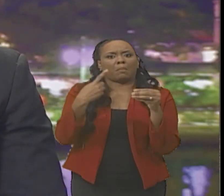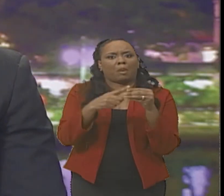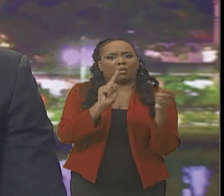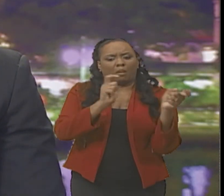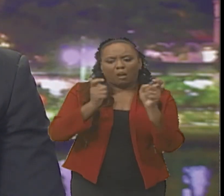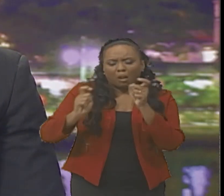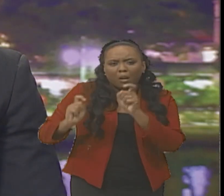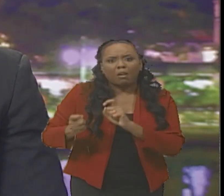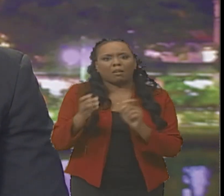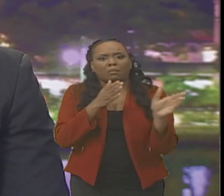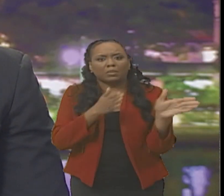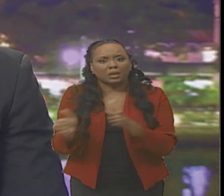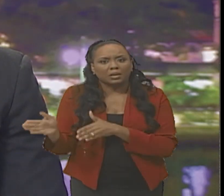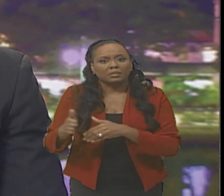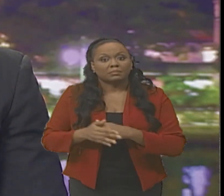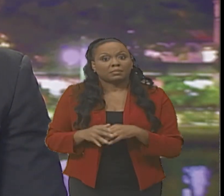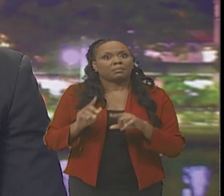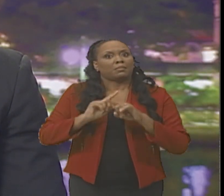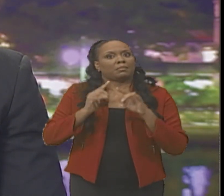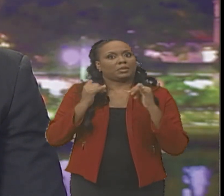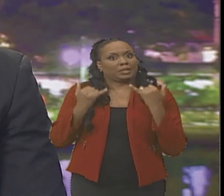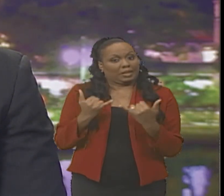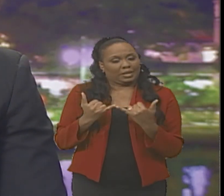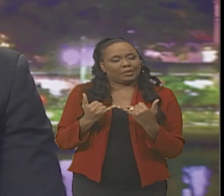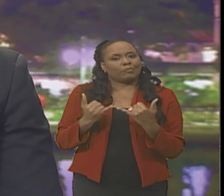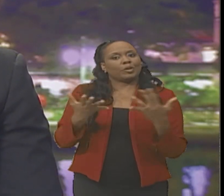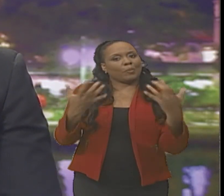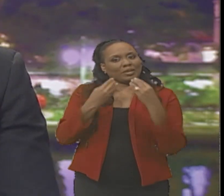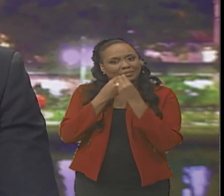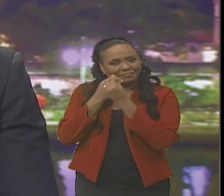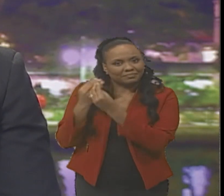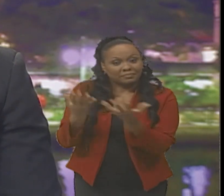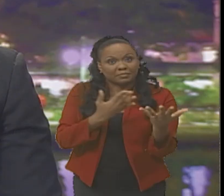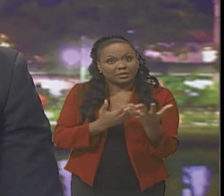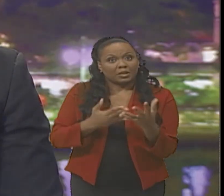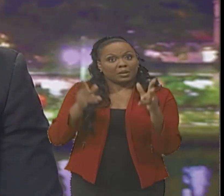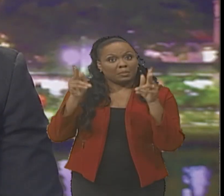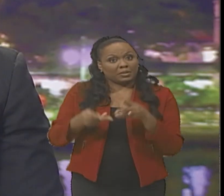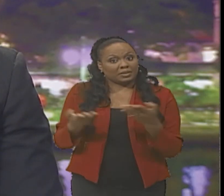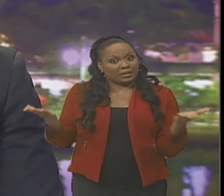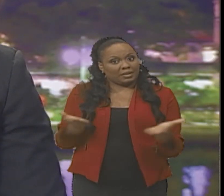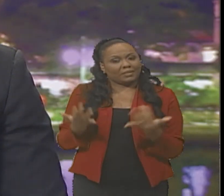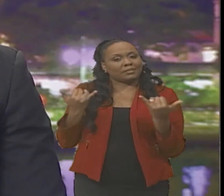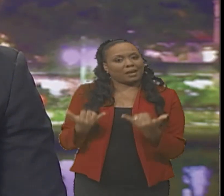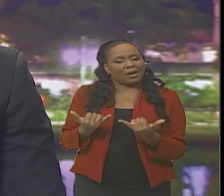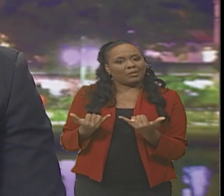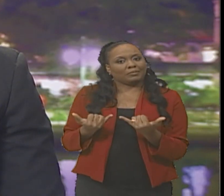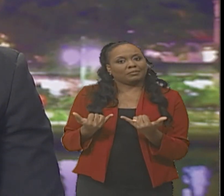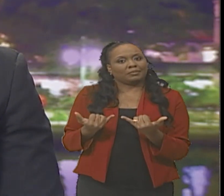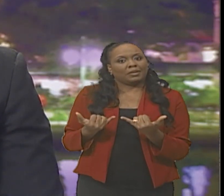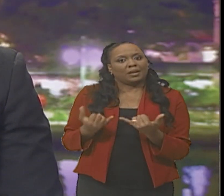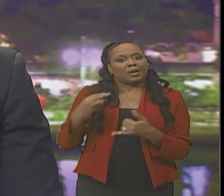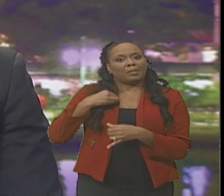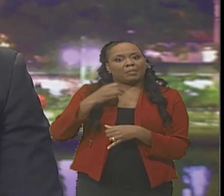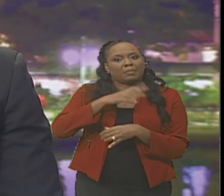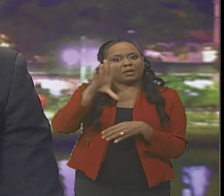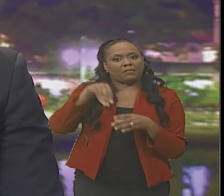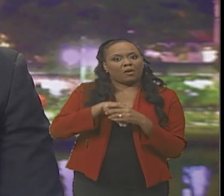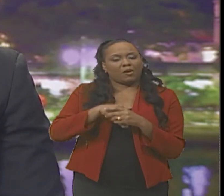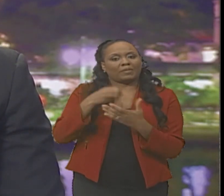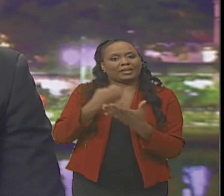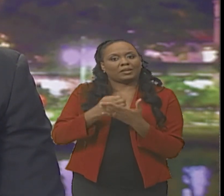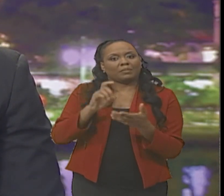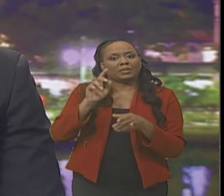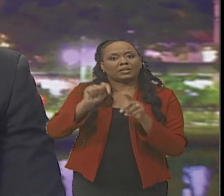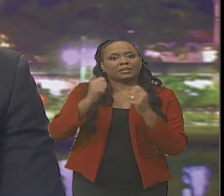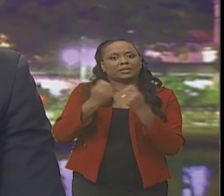known as the BERT program. Well, tonight we're bringing you some of the answers, and joining us to make that possible is member of the Barbados Economic Recovery